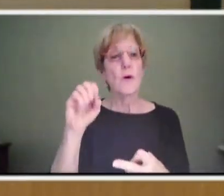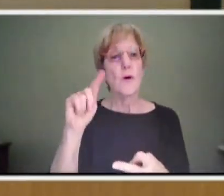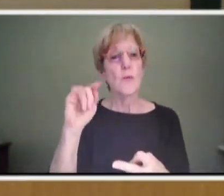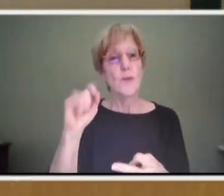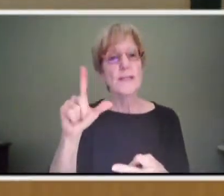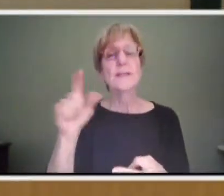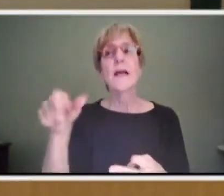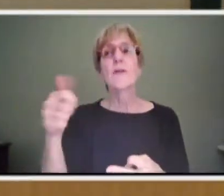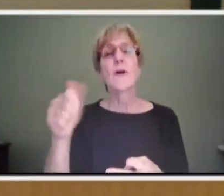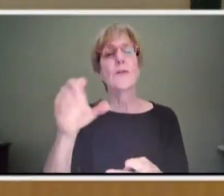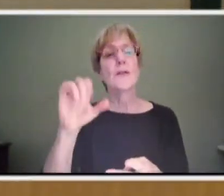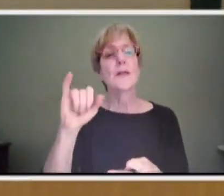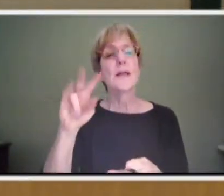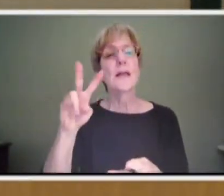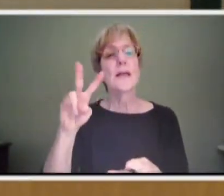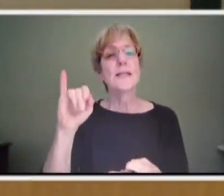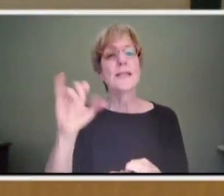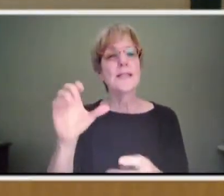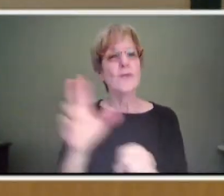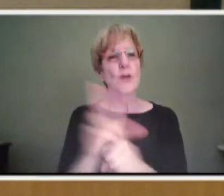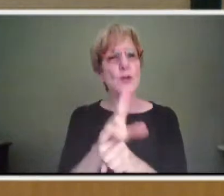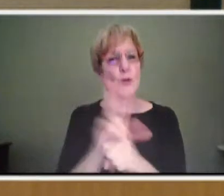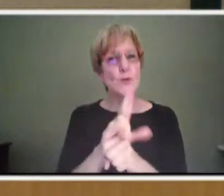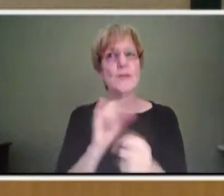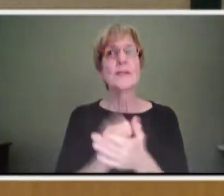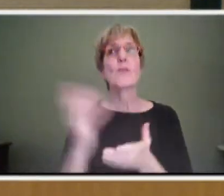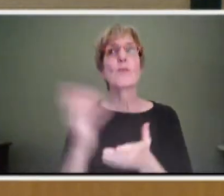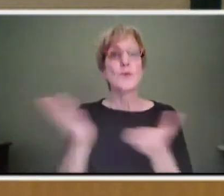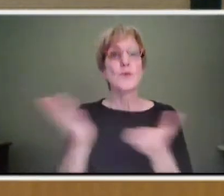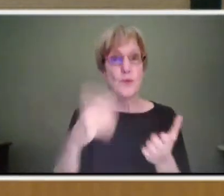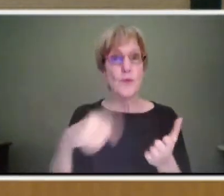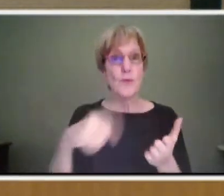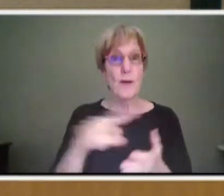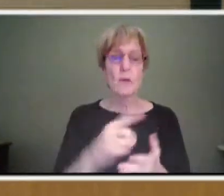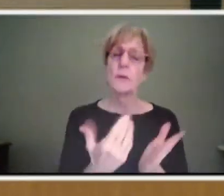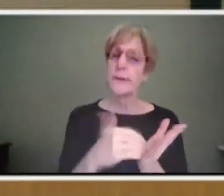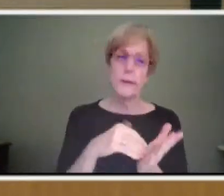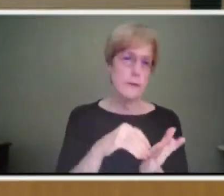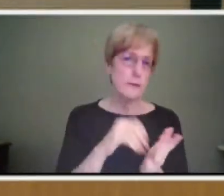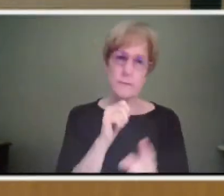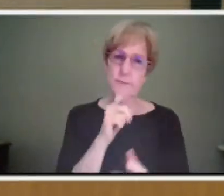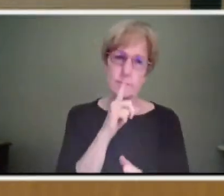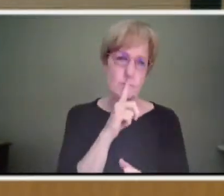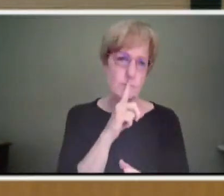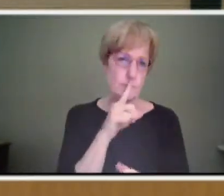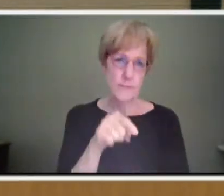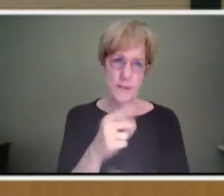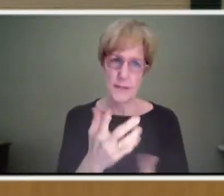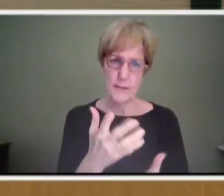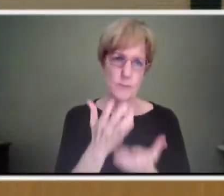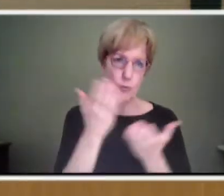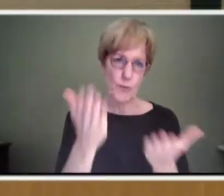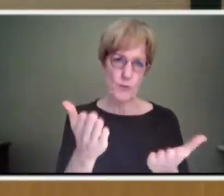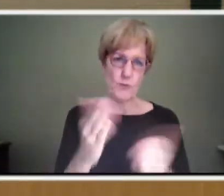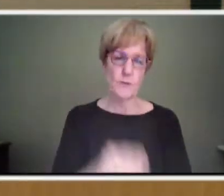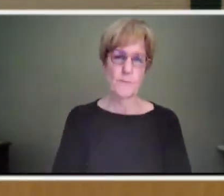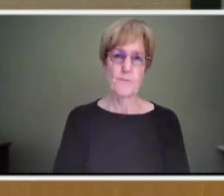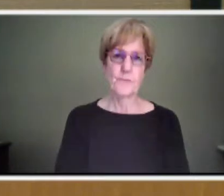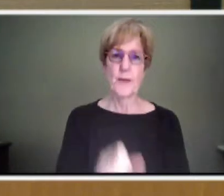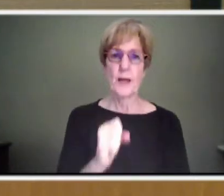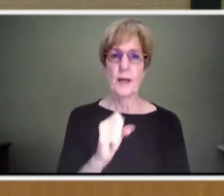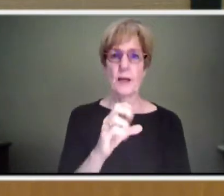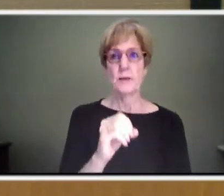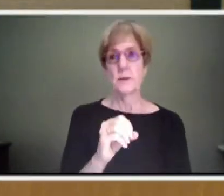uses that will serve those housing types, which you also don't have here at all. So you can stick with